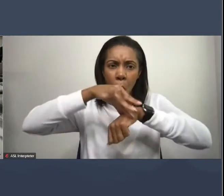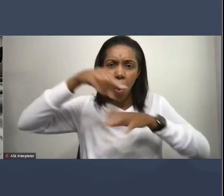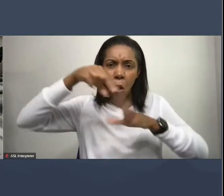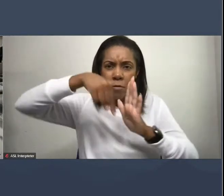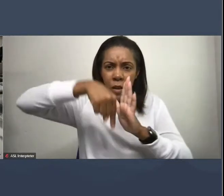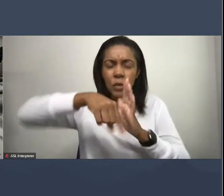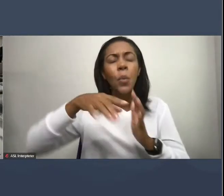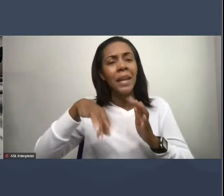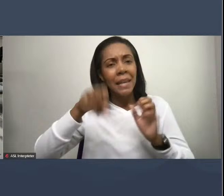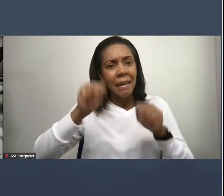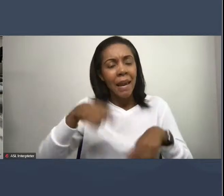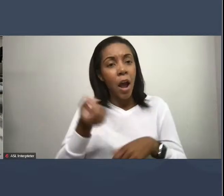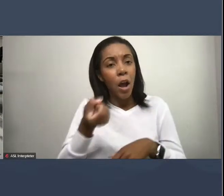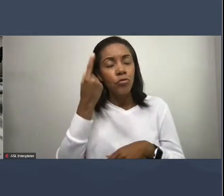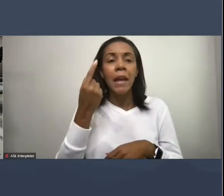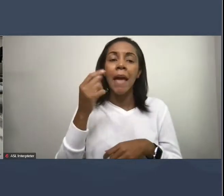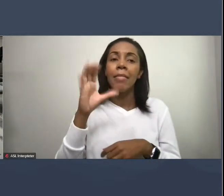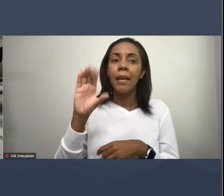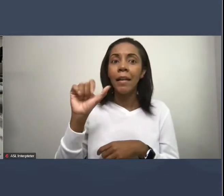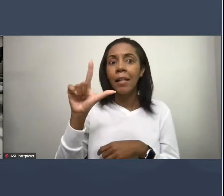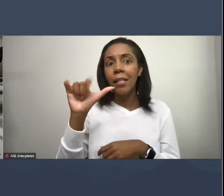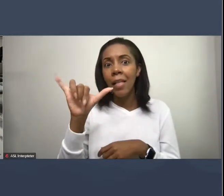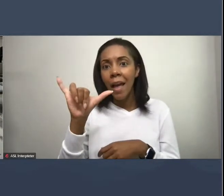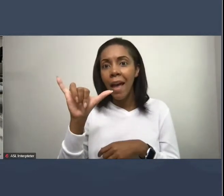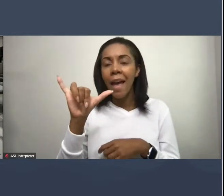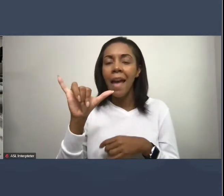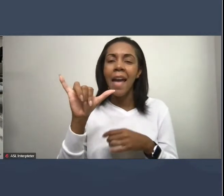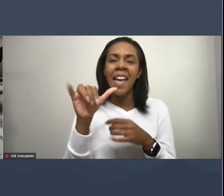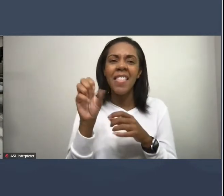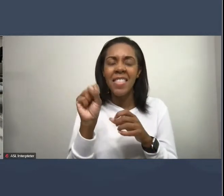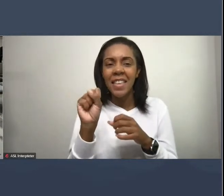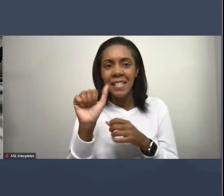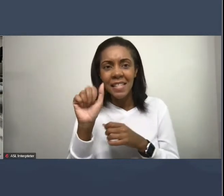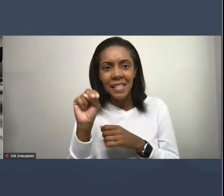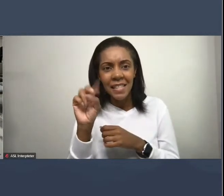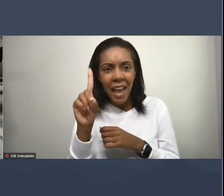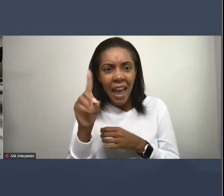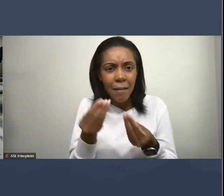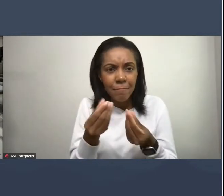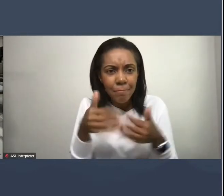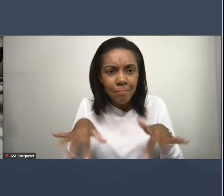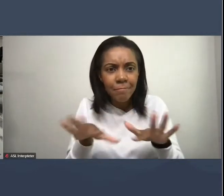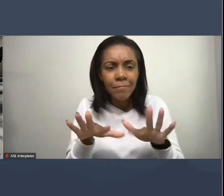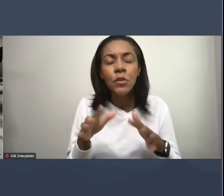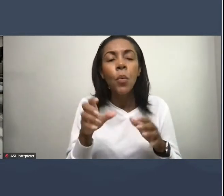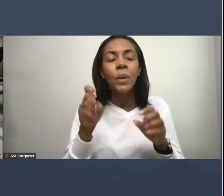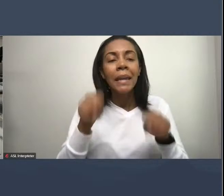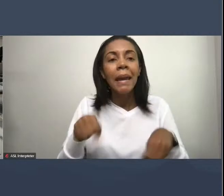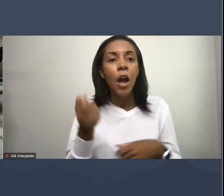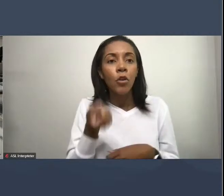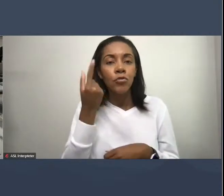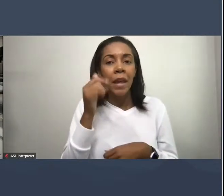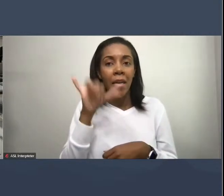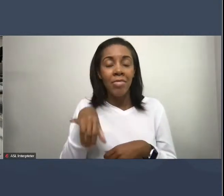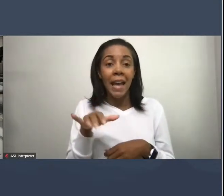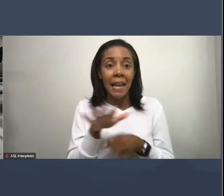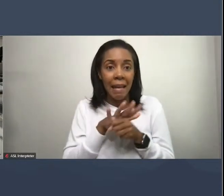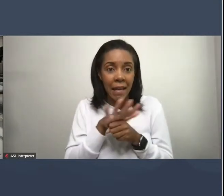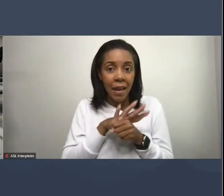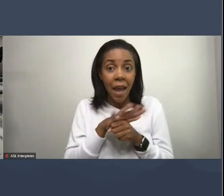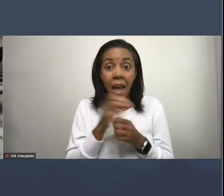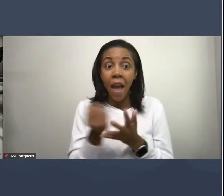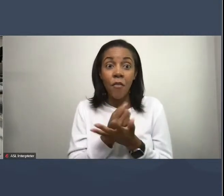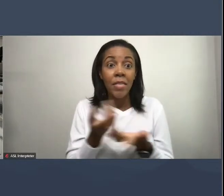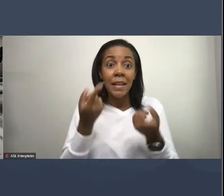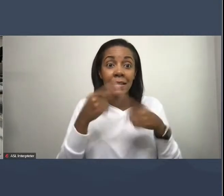the clay is, where the soil is, where the sand is, so we can start to understand the conditions of the site. Everything's happening